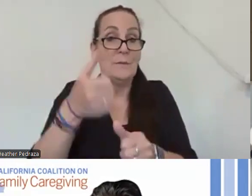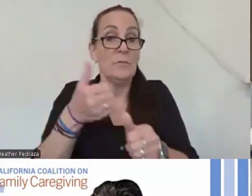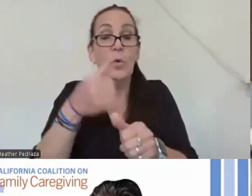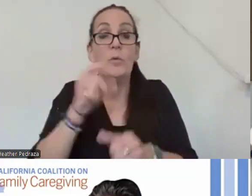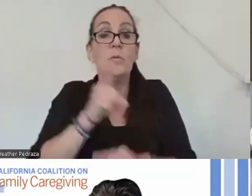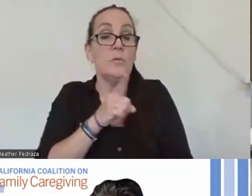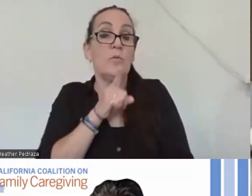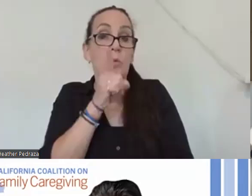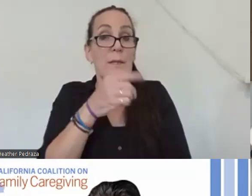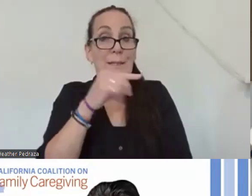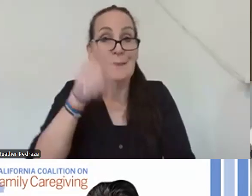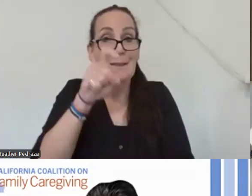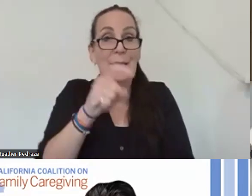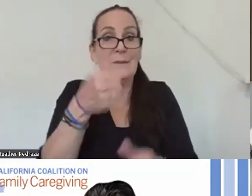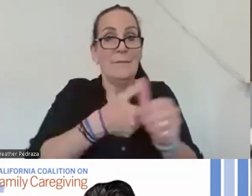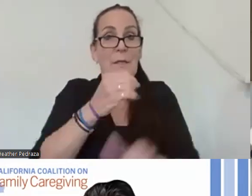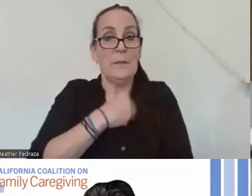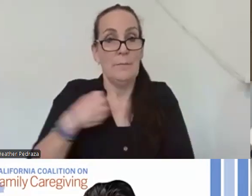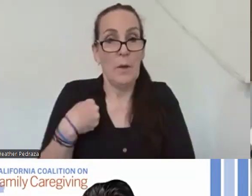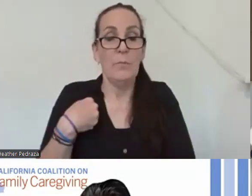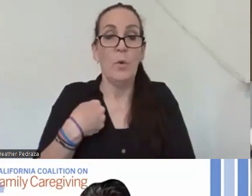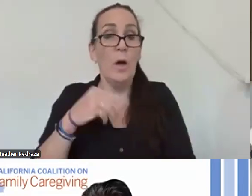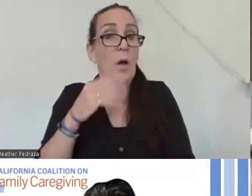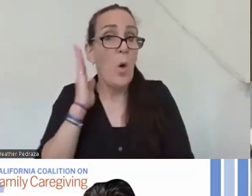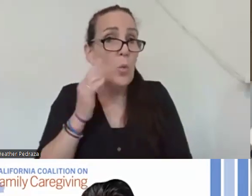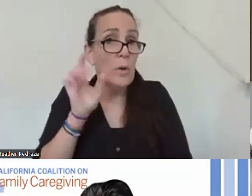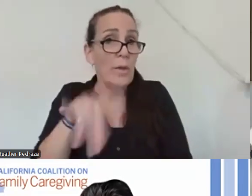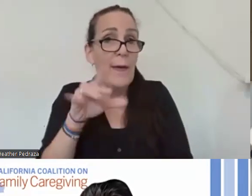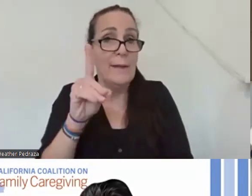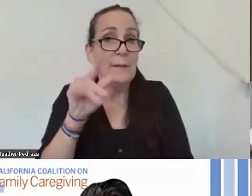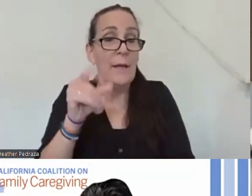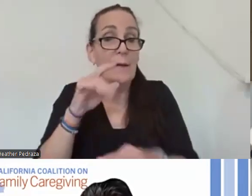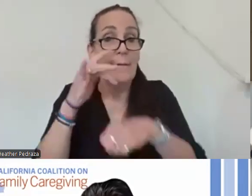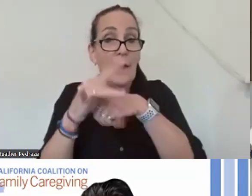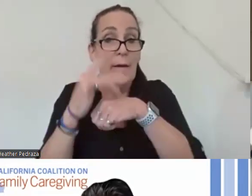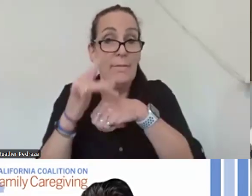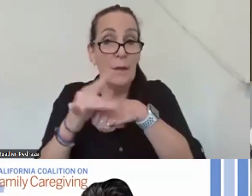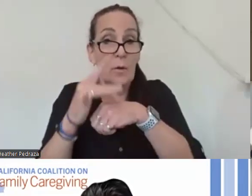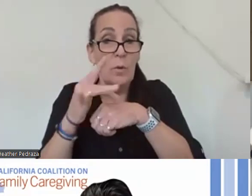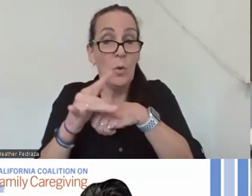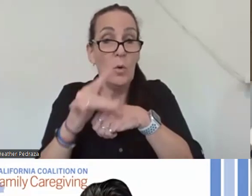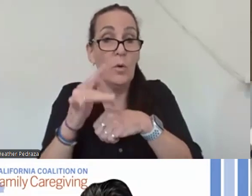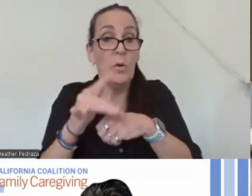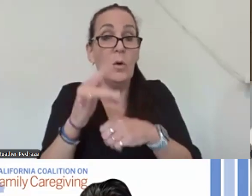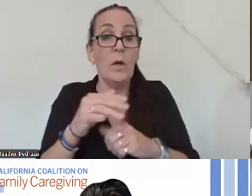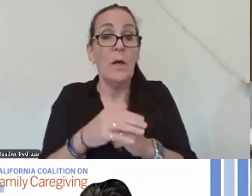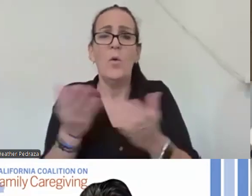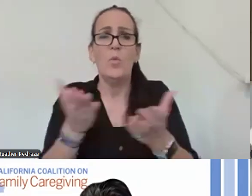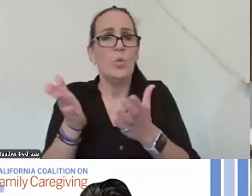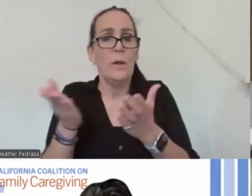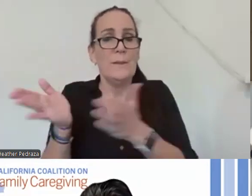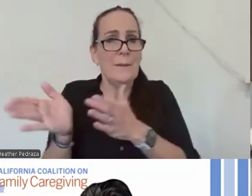need? And if so, when would that data be available? I think this was raised before and I may have missed it, but what is the plan